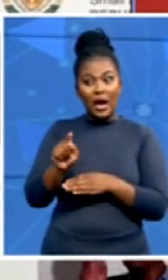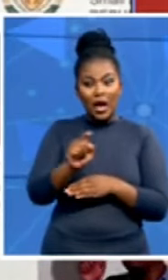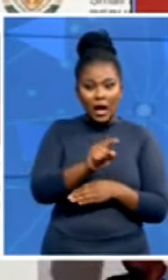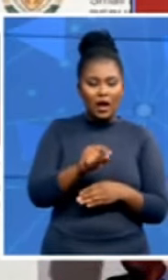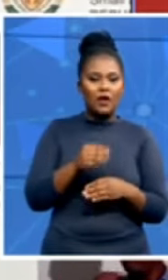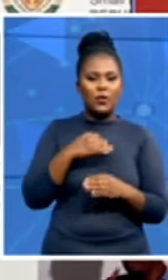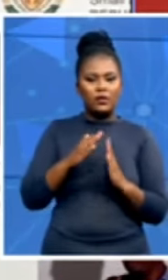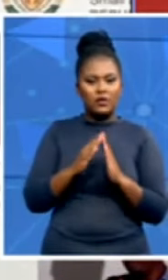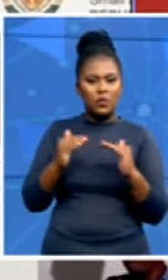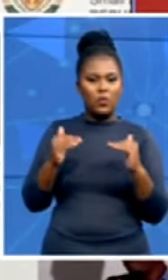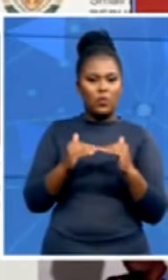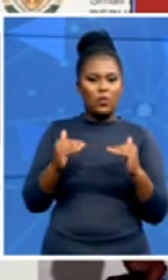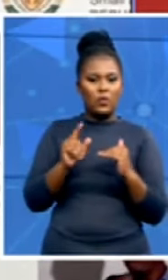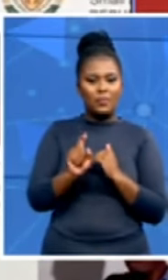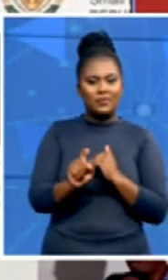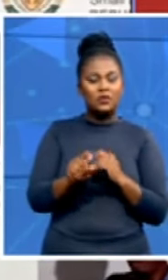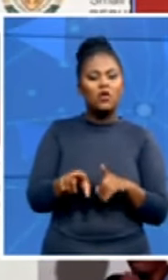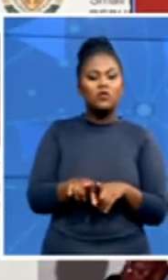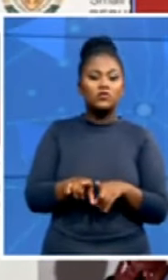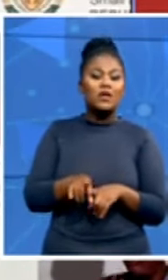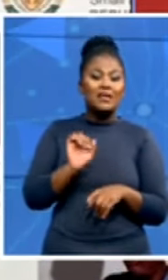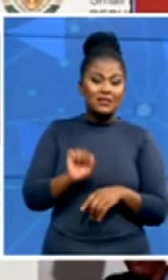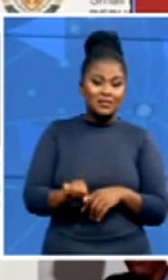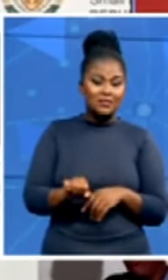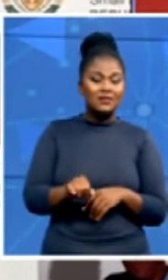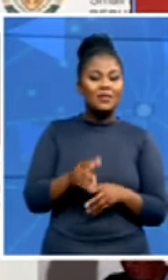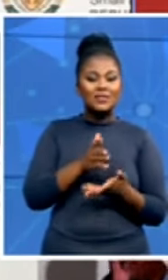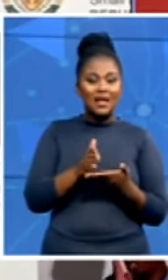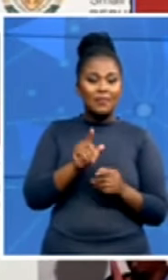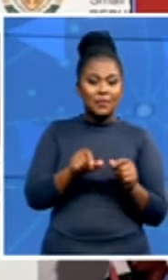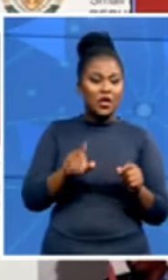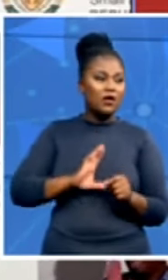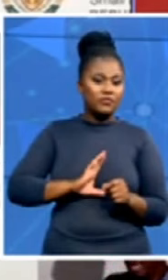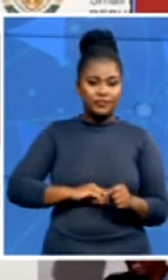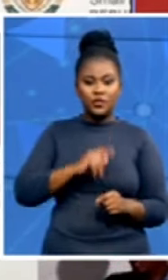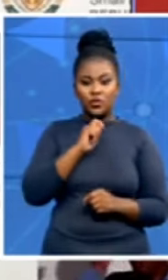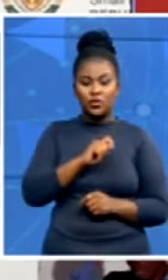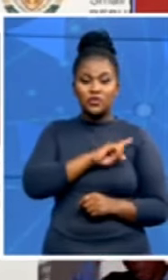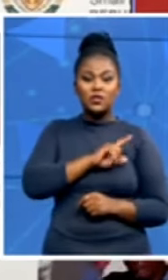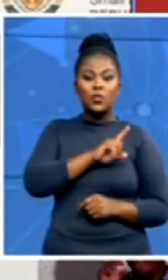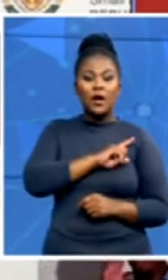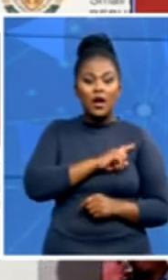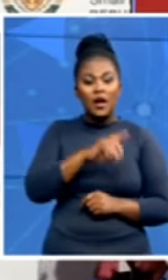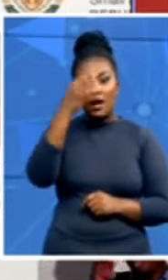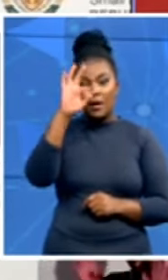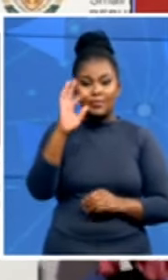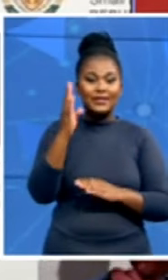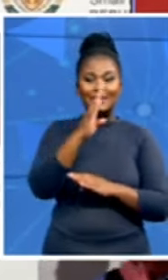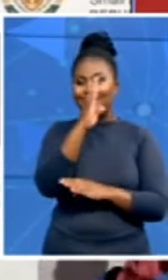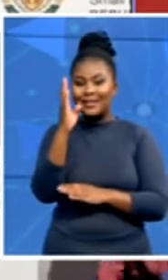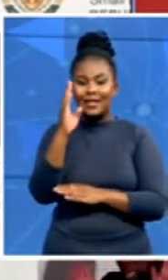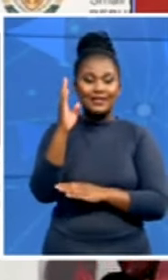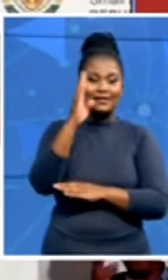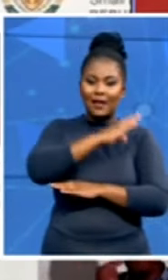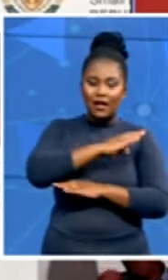really undermines people's rights, which is why as government, day and night, we try to find strategies to ensure